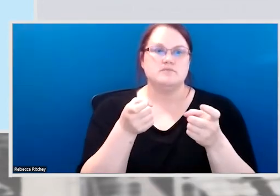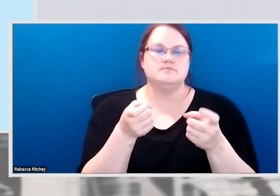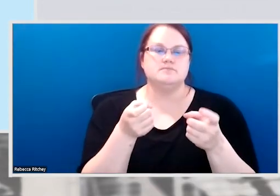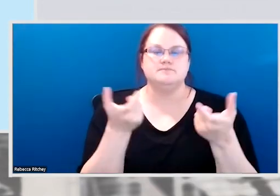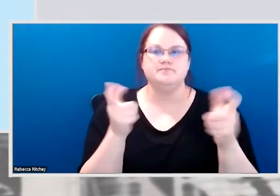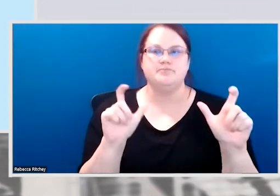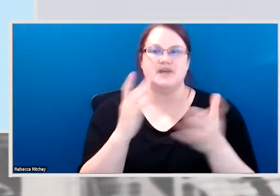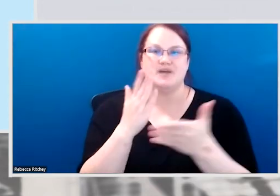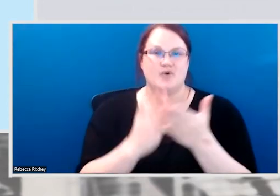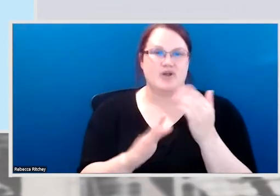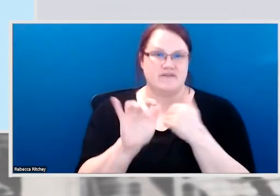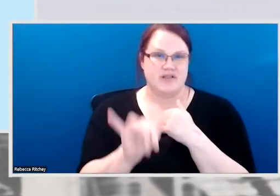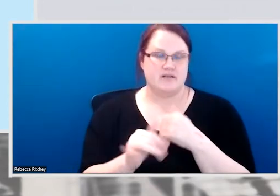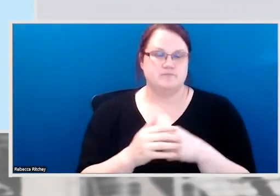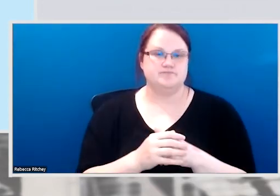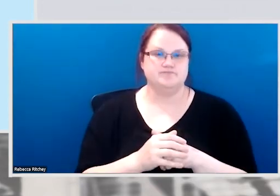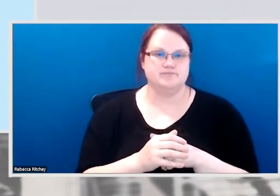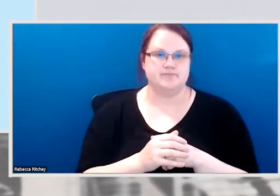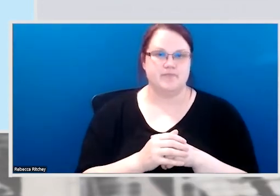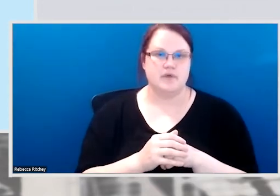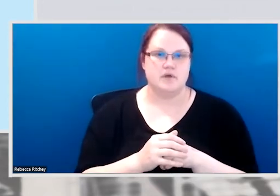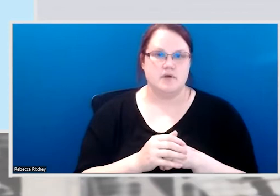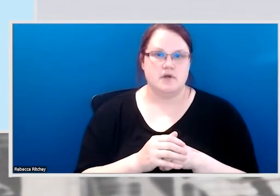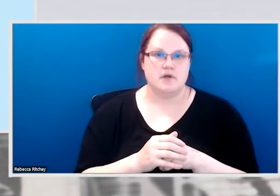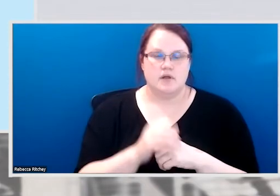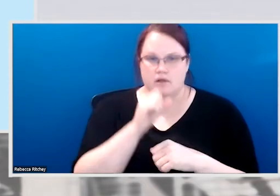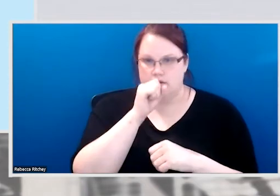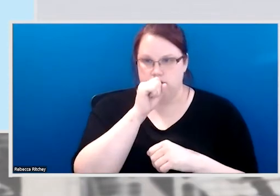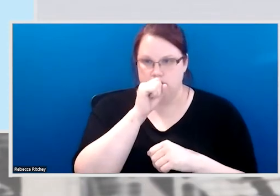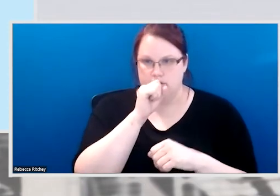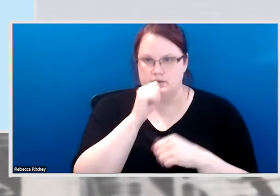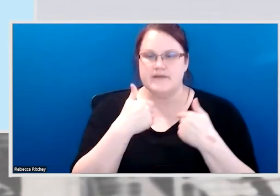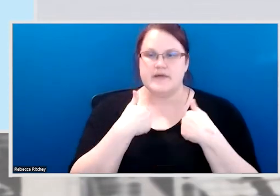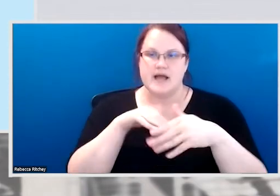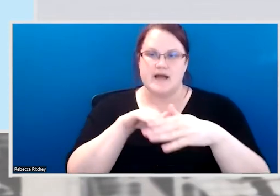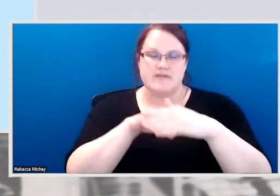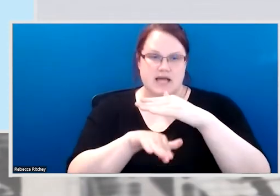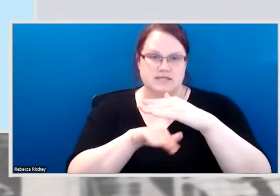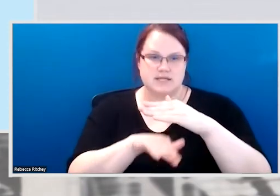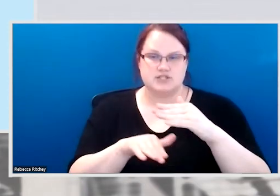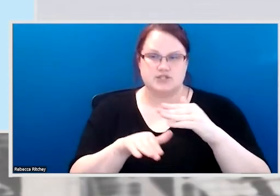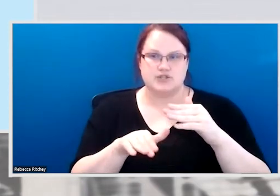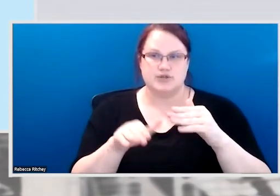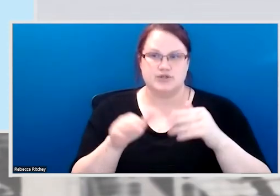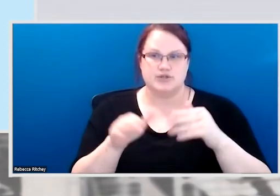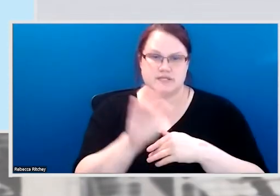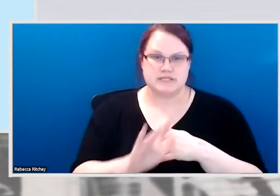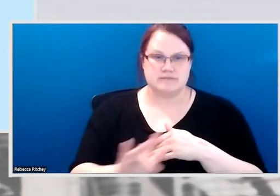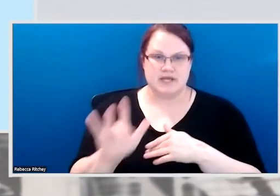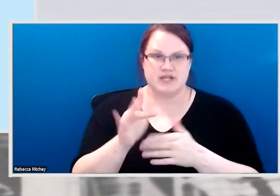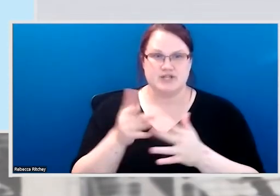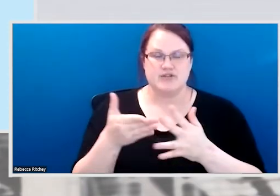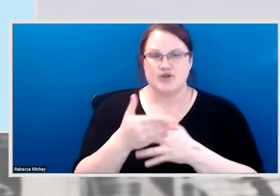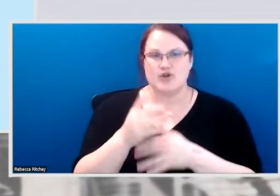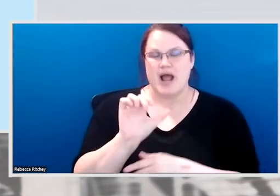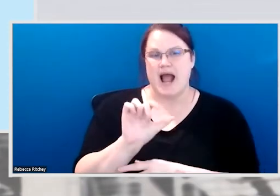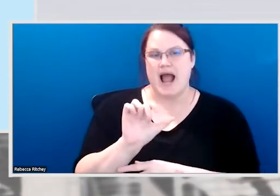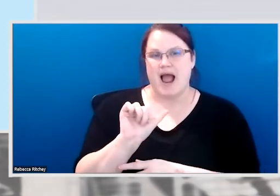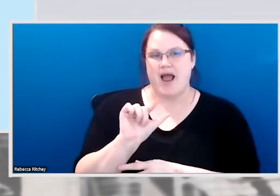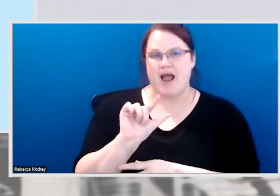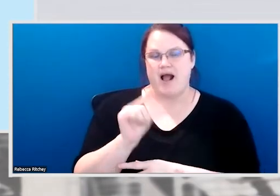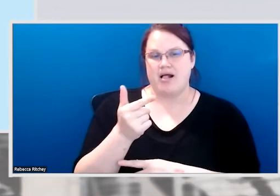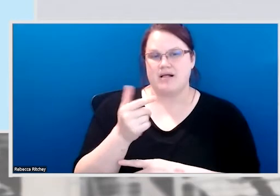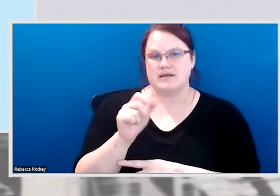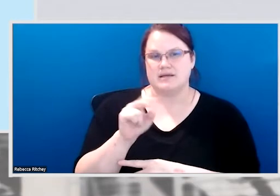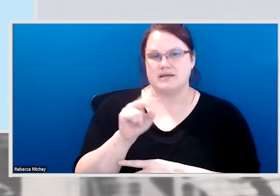part of it. And they have access to the commercial kitchen space through Allegheny Health Networks. They've been working with